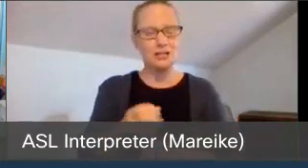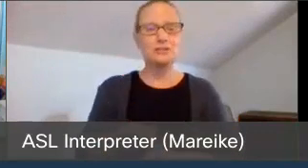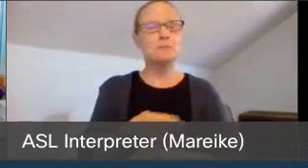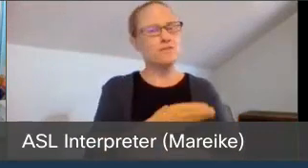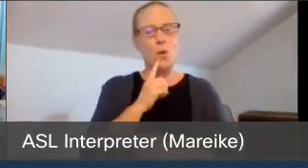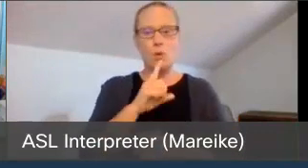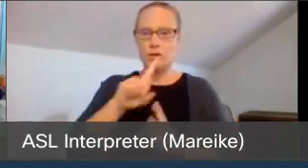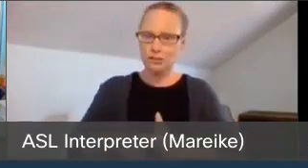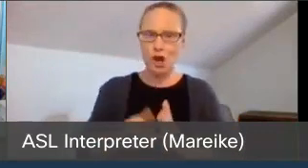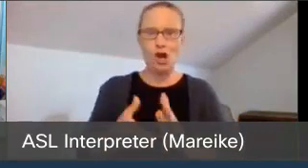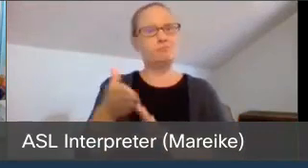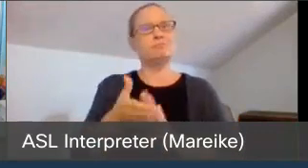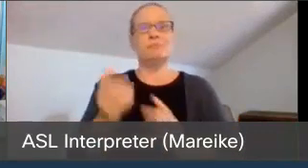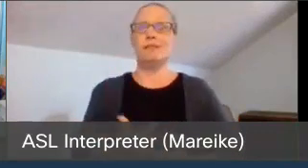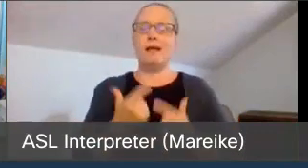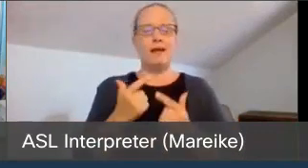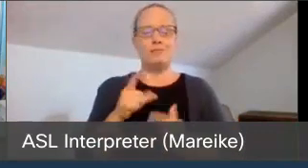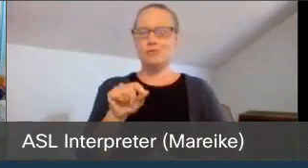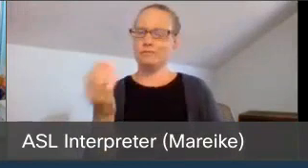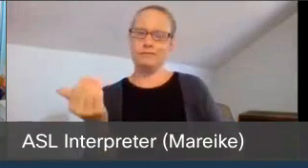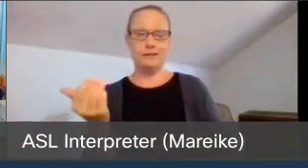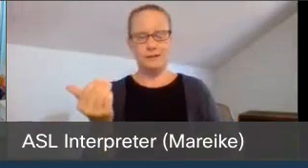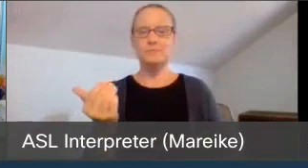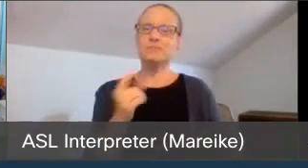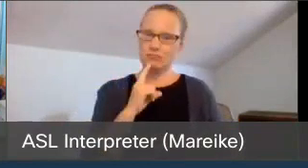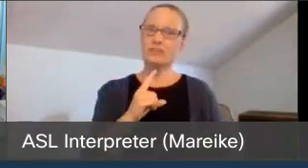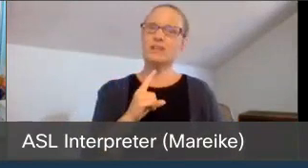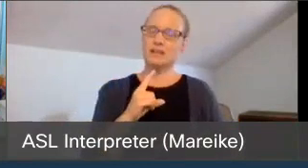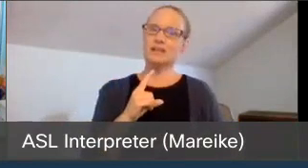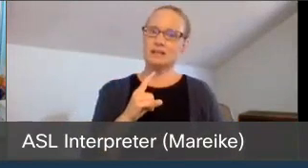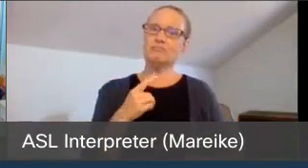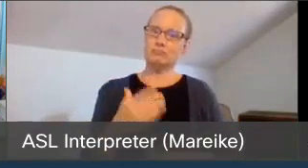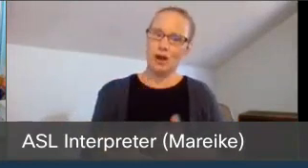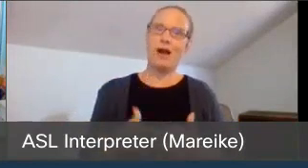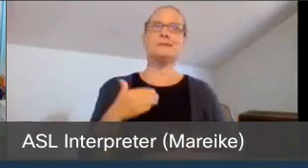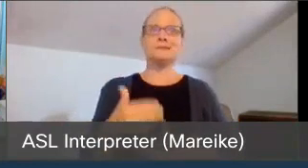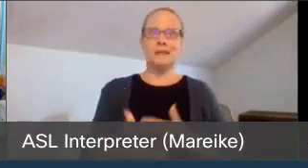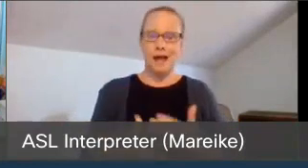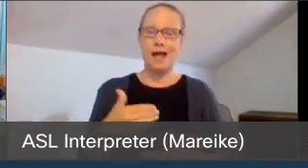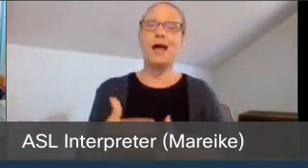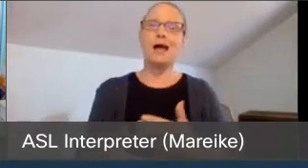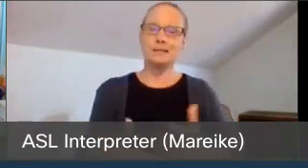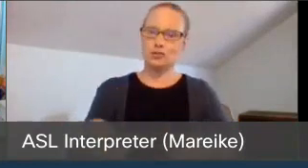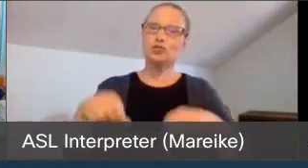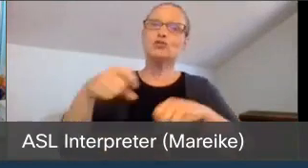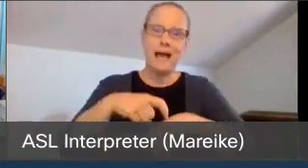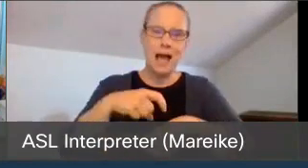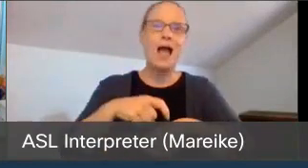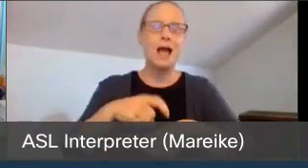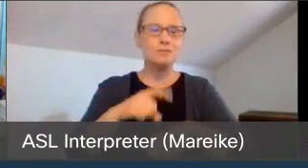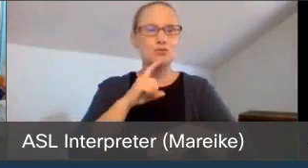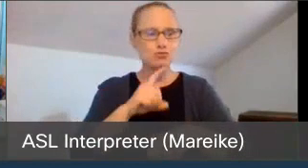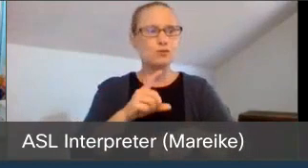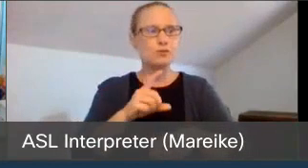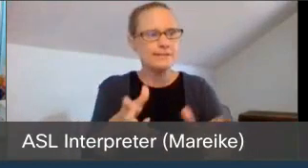in 2015. And so it really took some time to really help our partners in